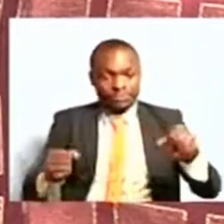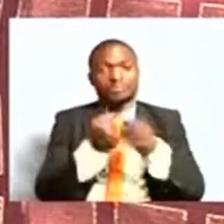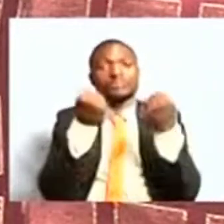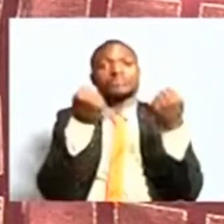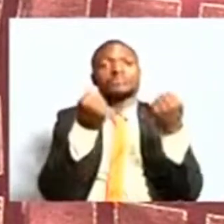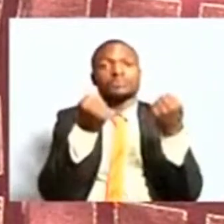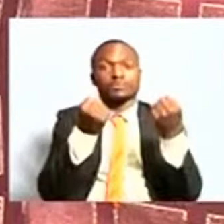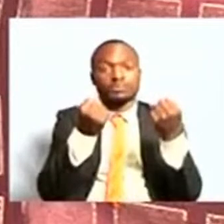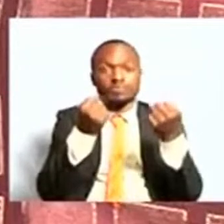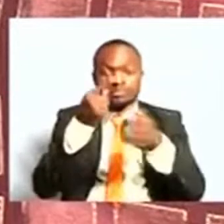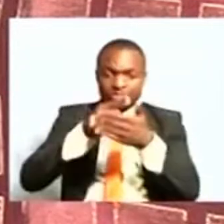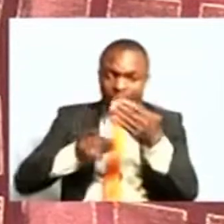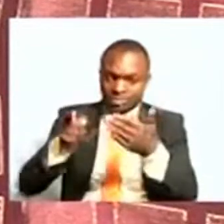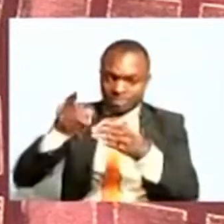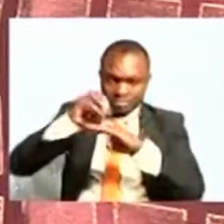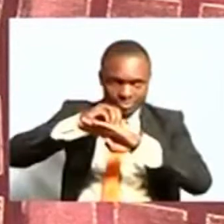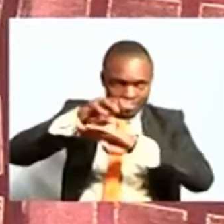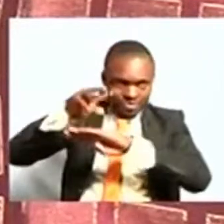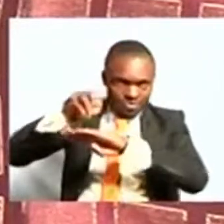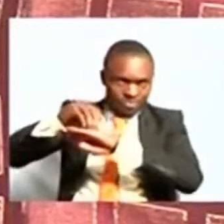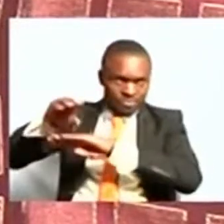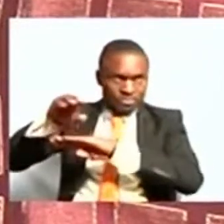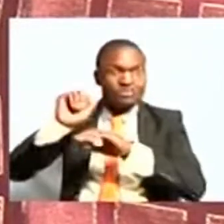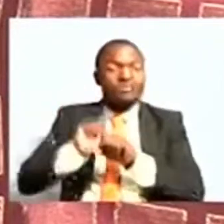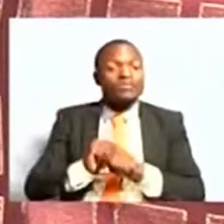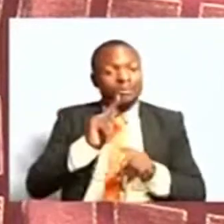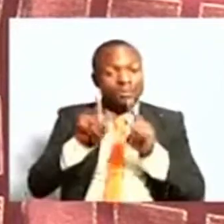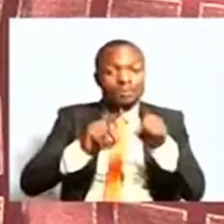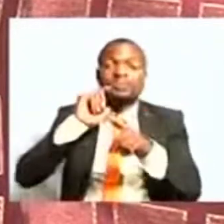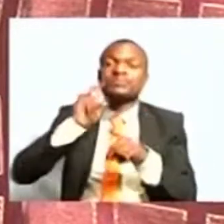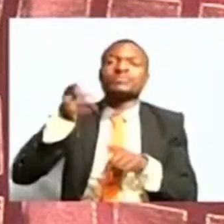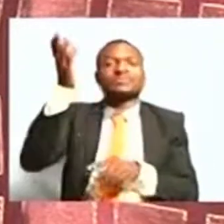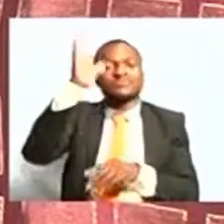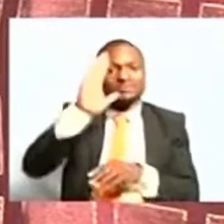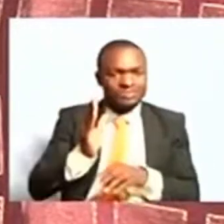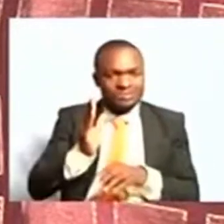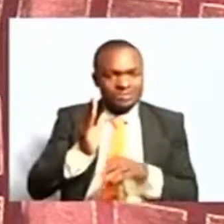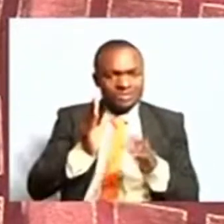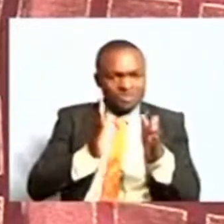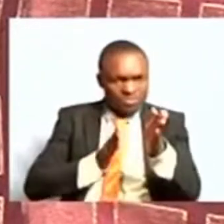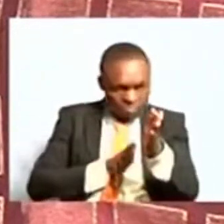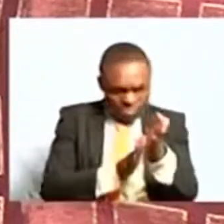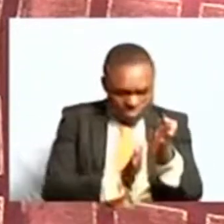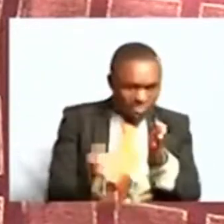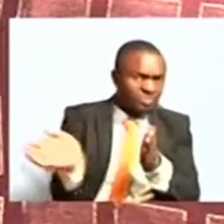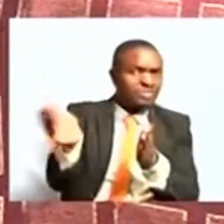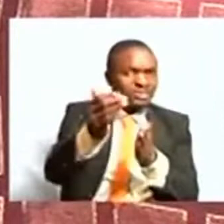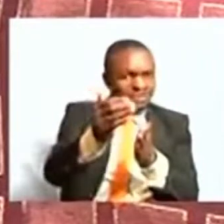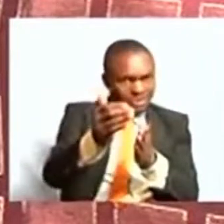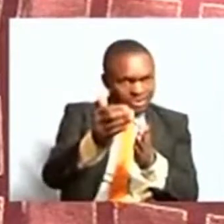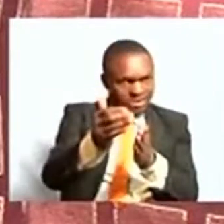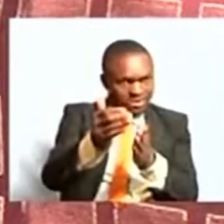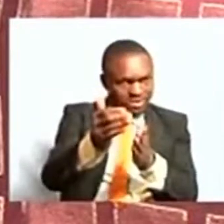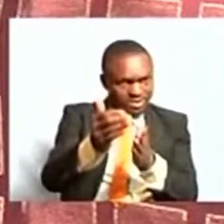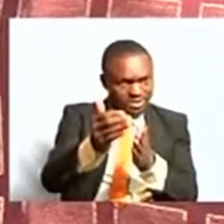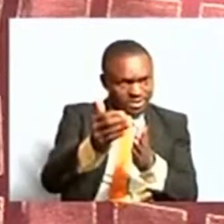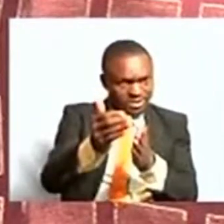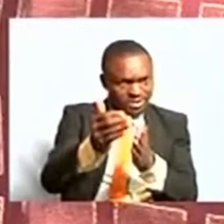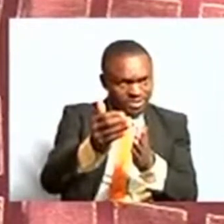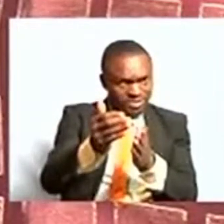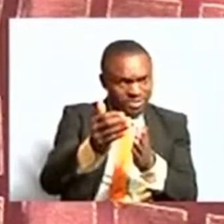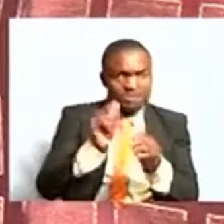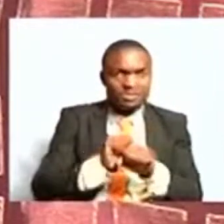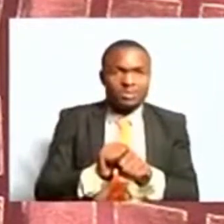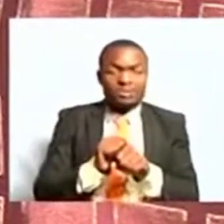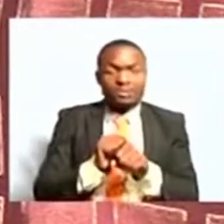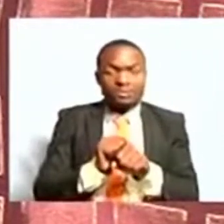So what I would advise is people should never overtake other vehicles on a pedestrian crossing. They should